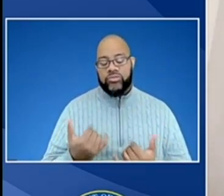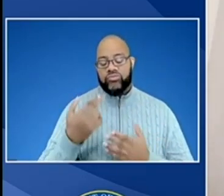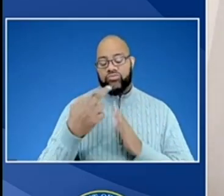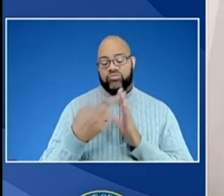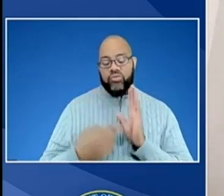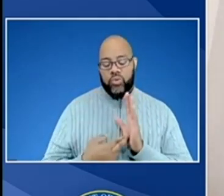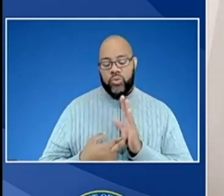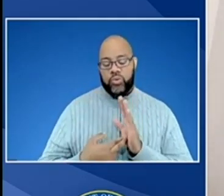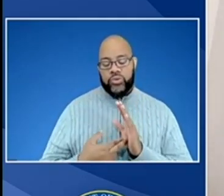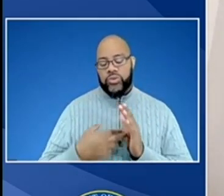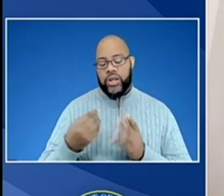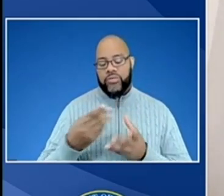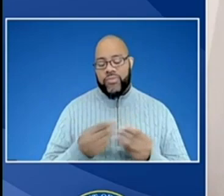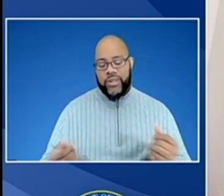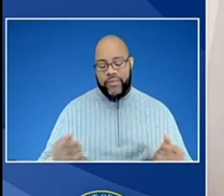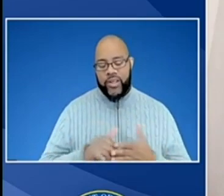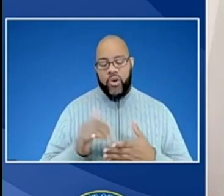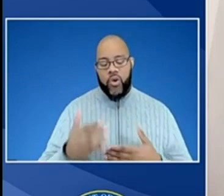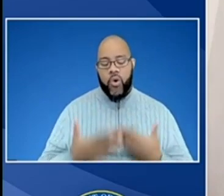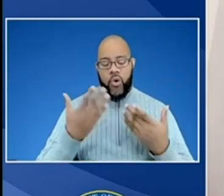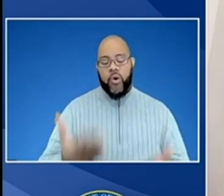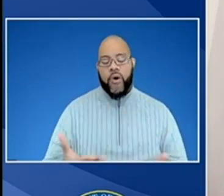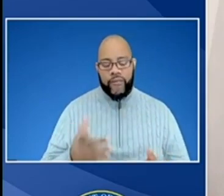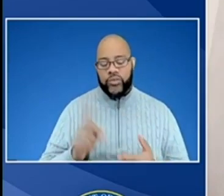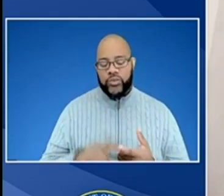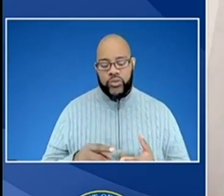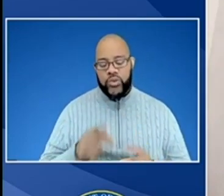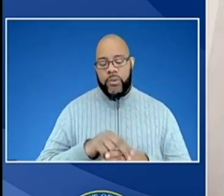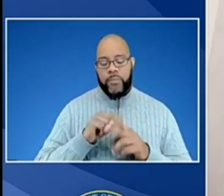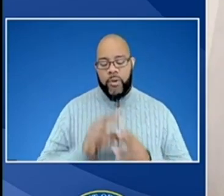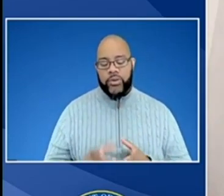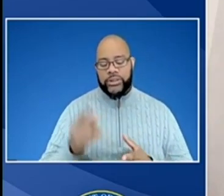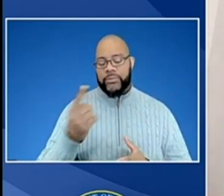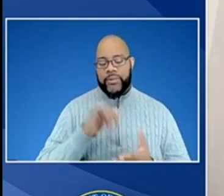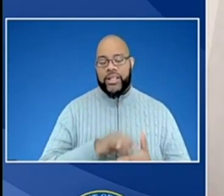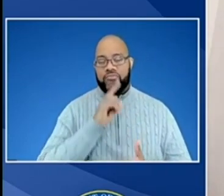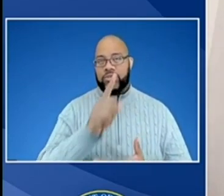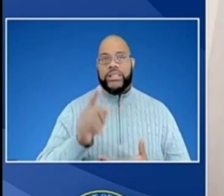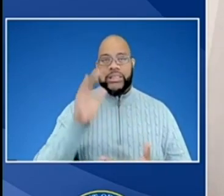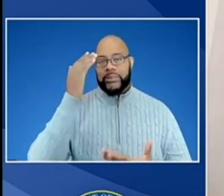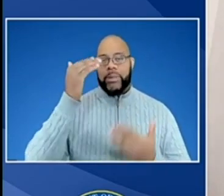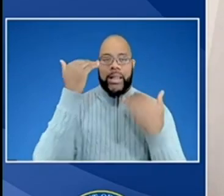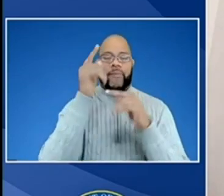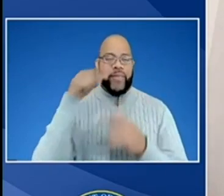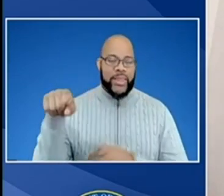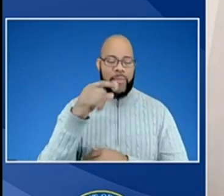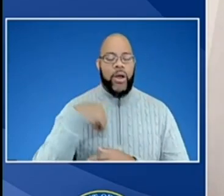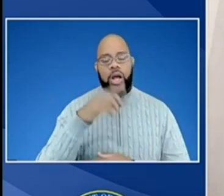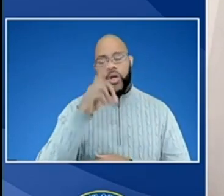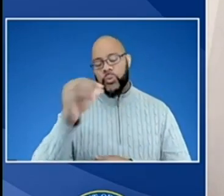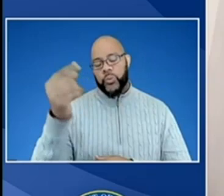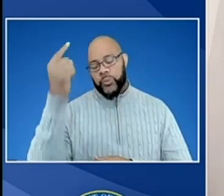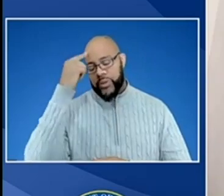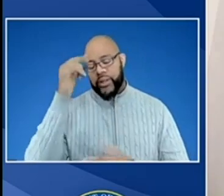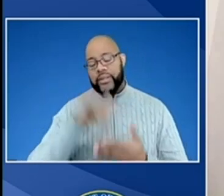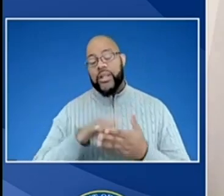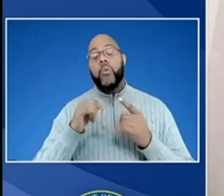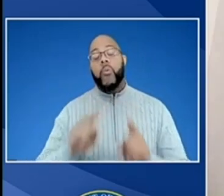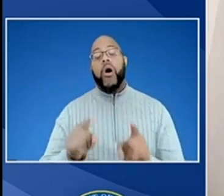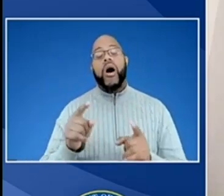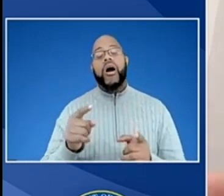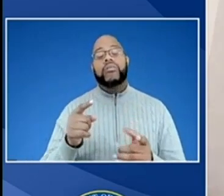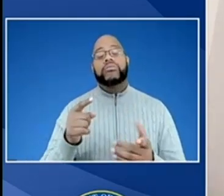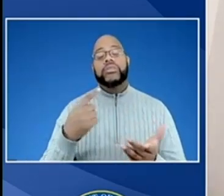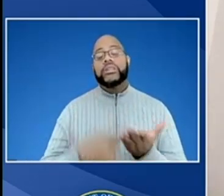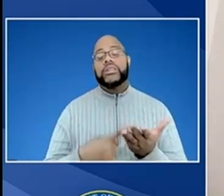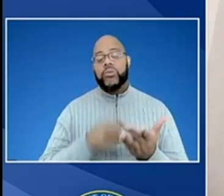regulations and relief that's being offered to borrowers is something that seems really limited for them. So I do think that while the comment was made that we have